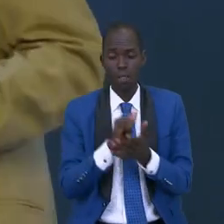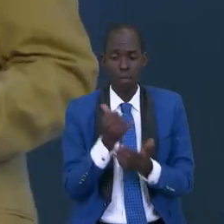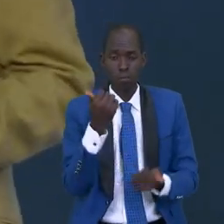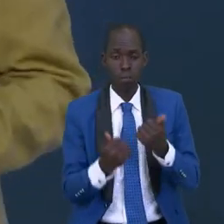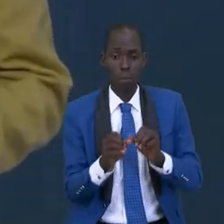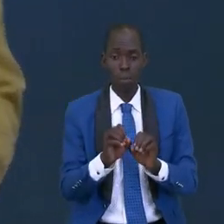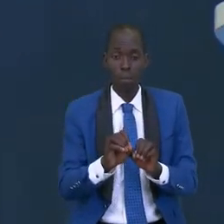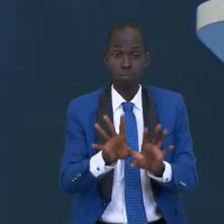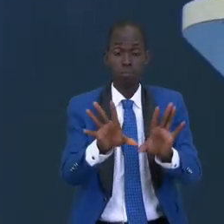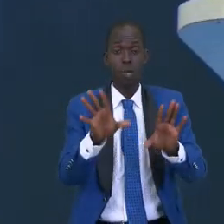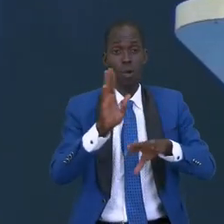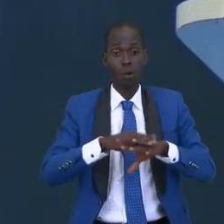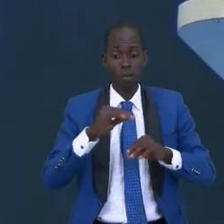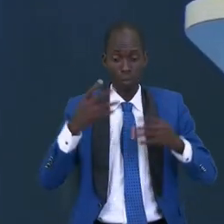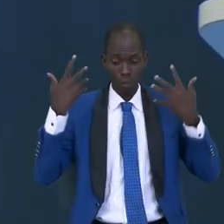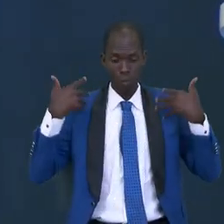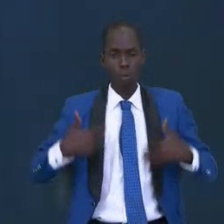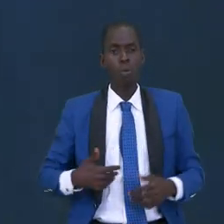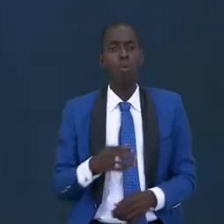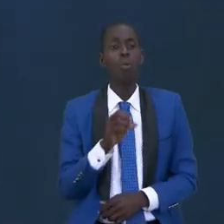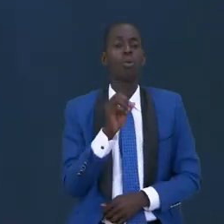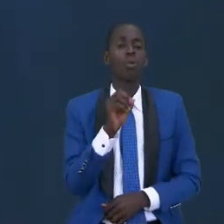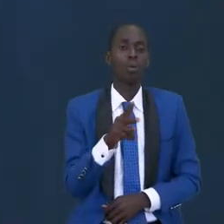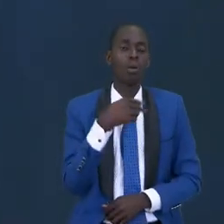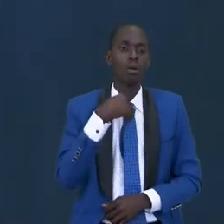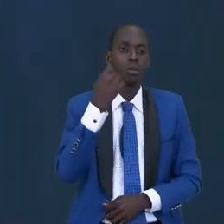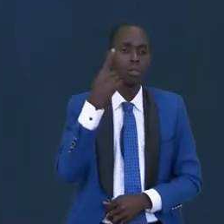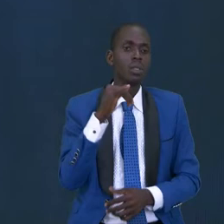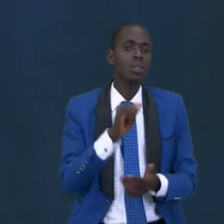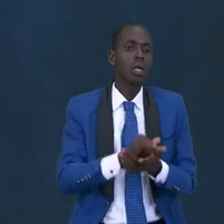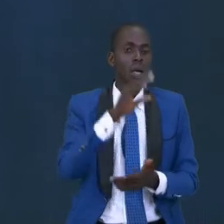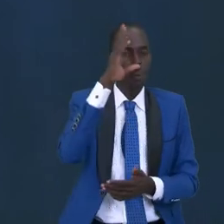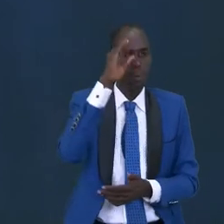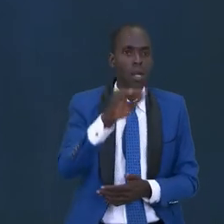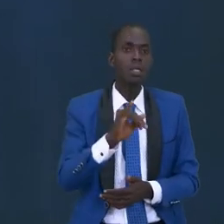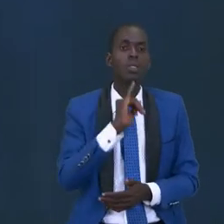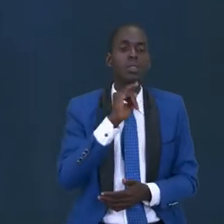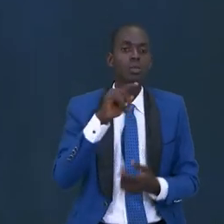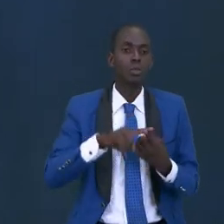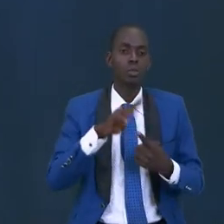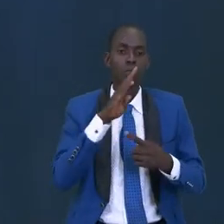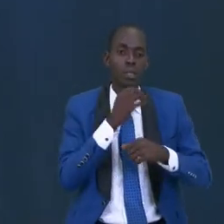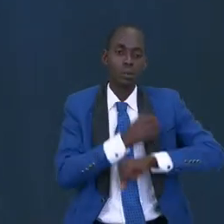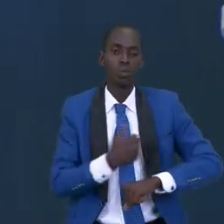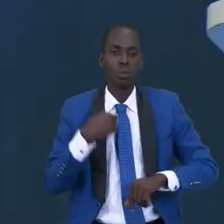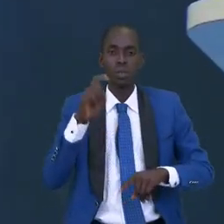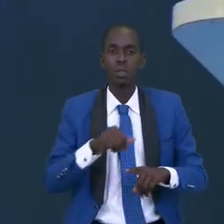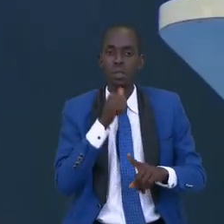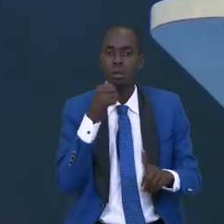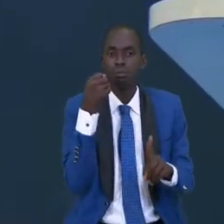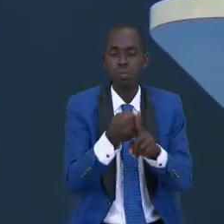on the dress, oh, they'll say, "That man is to be protected. We must not hit him," and